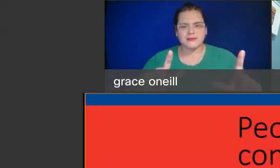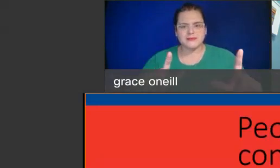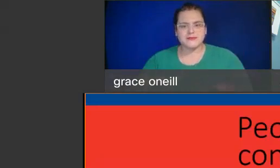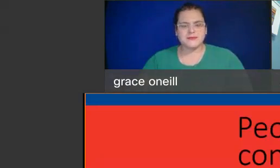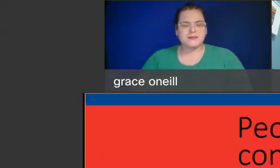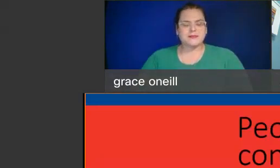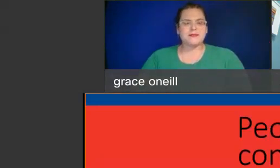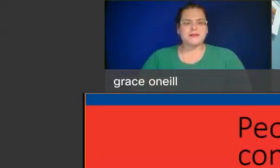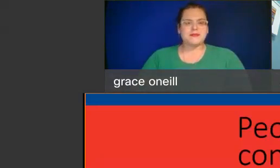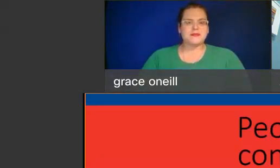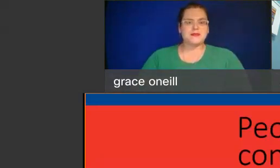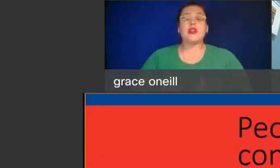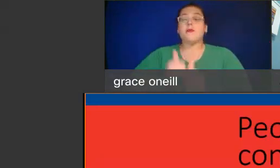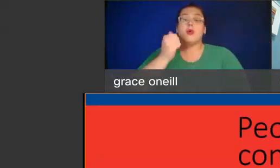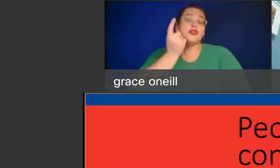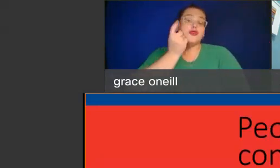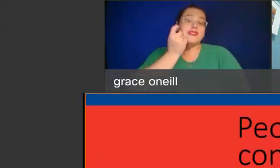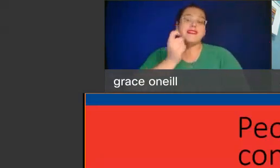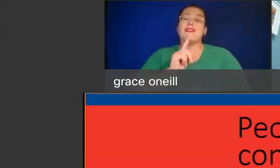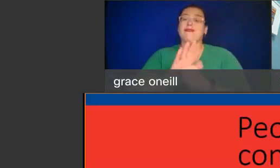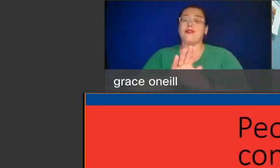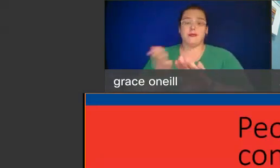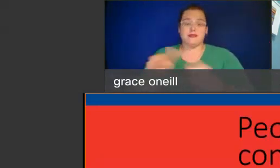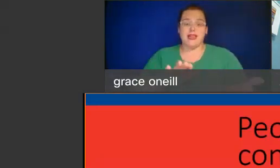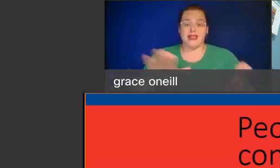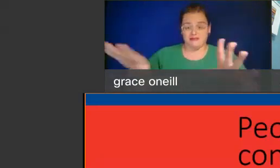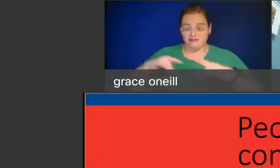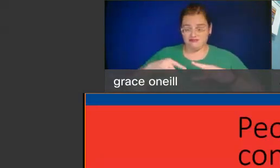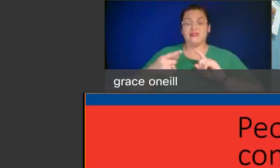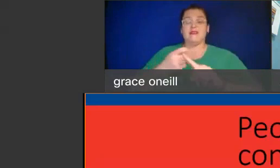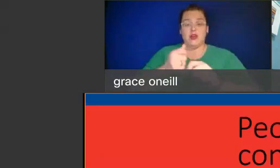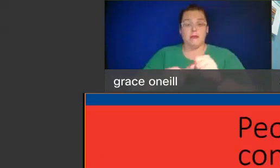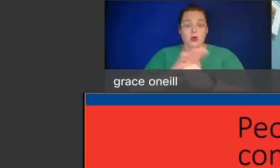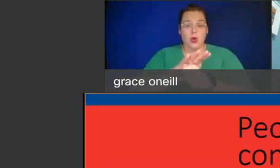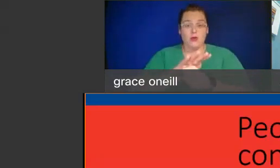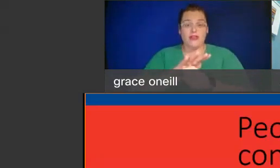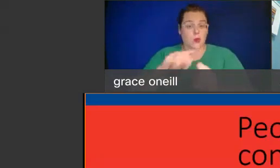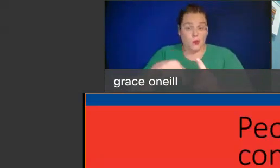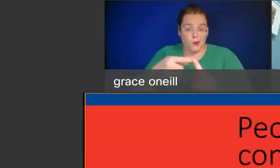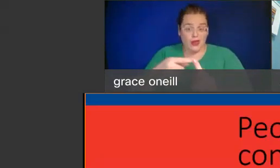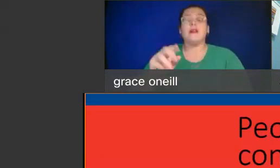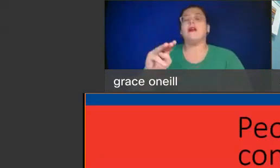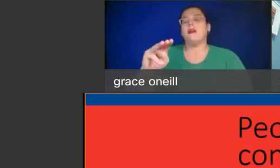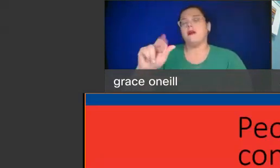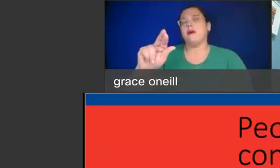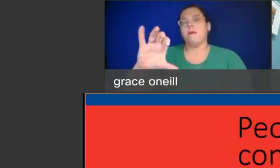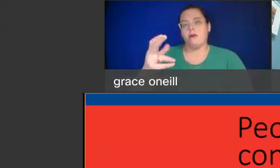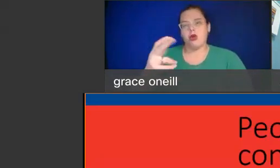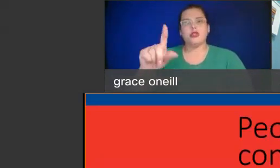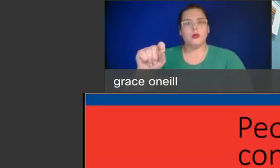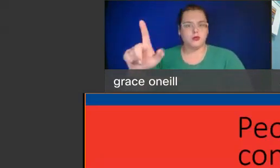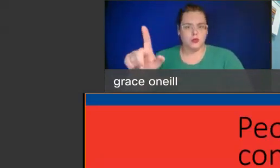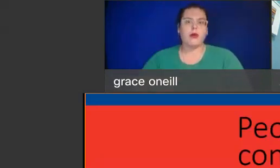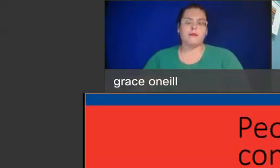the last confirmed COVID death that we had was in March of